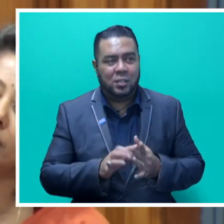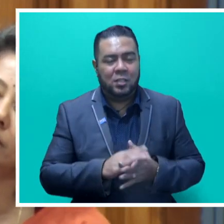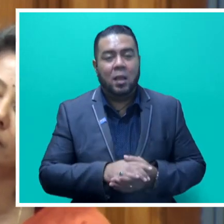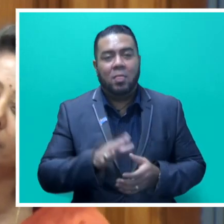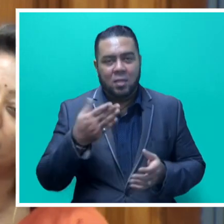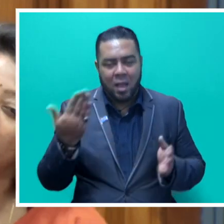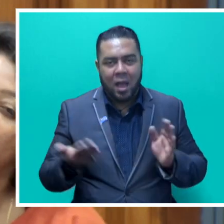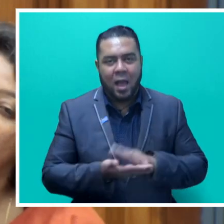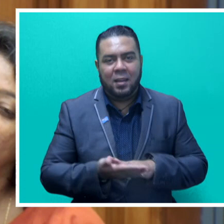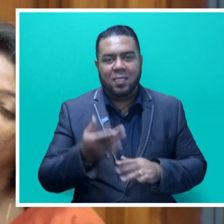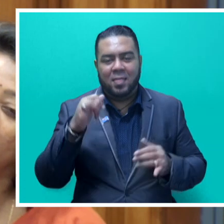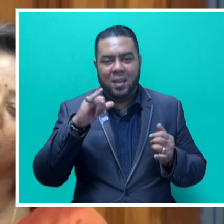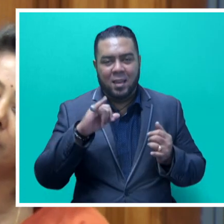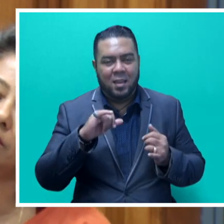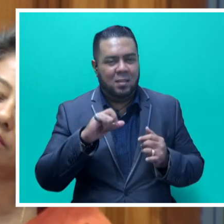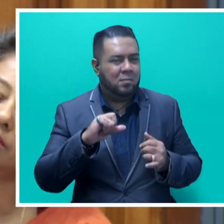Ngarse.